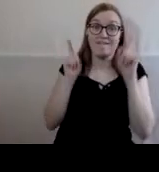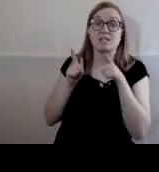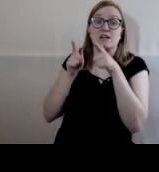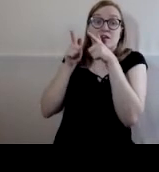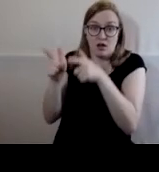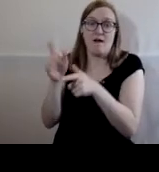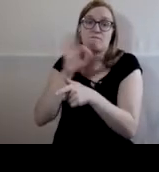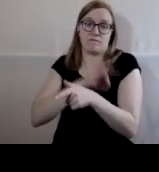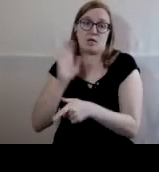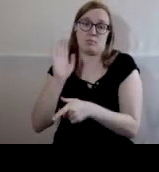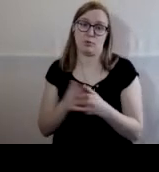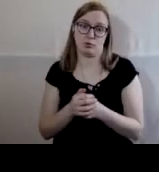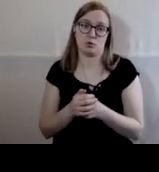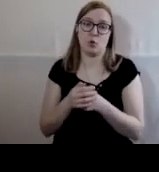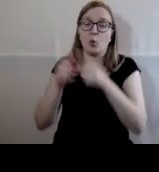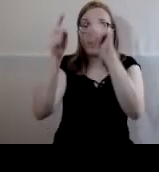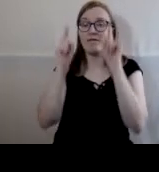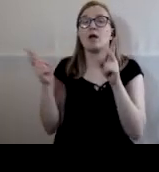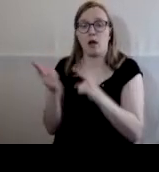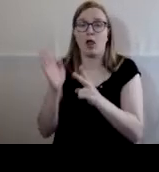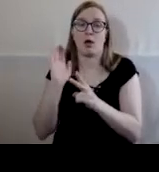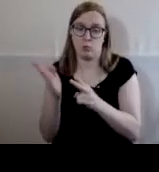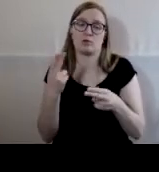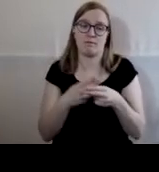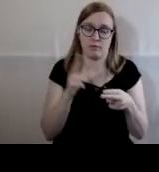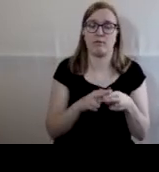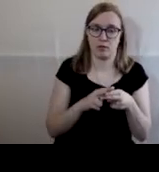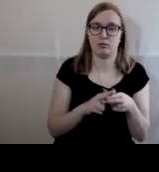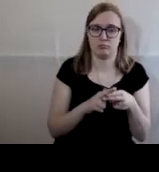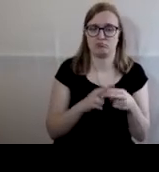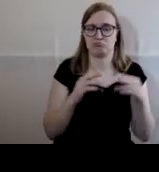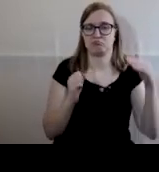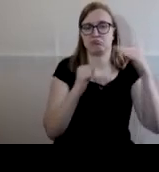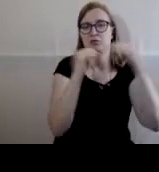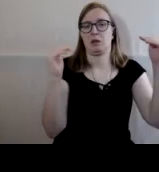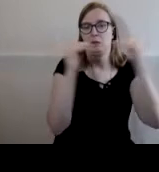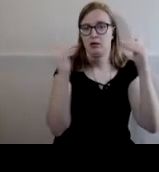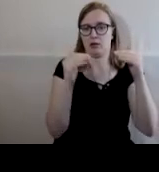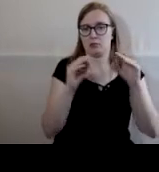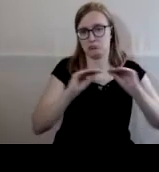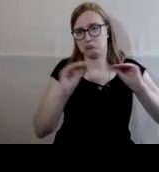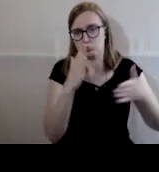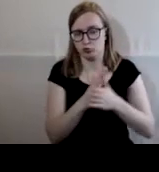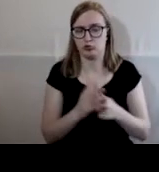to do the high-demand, high-level courses. In a number of countries,